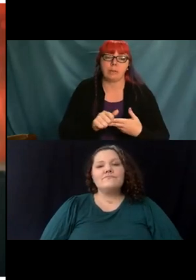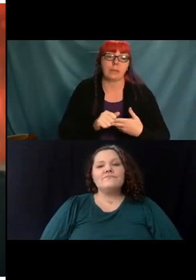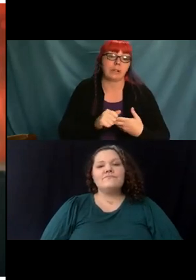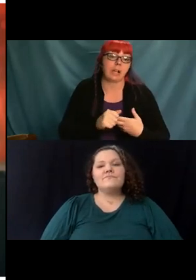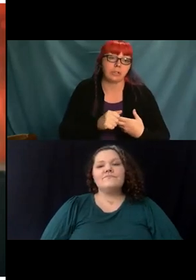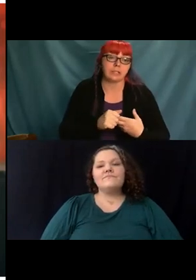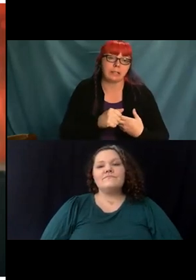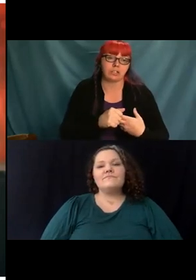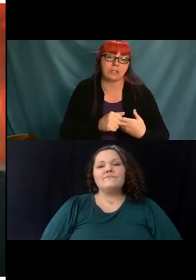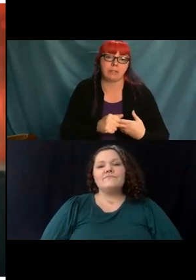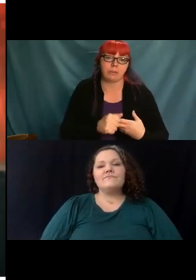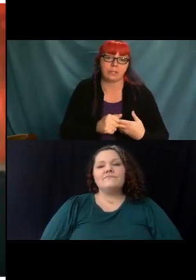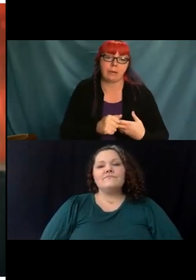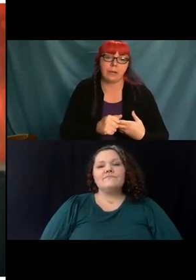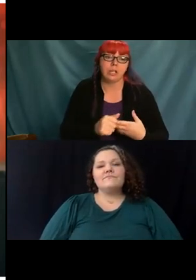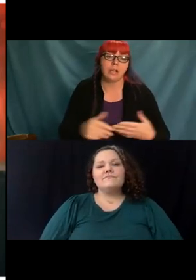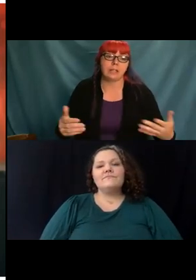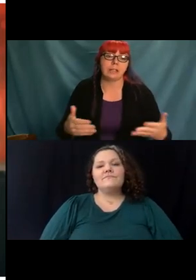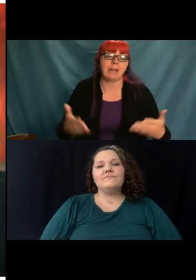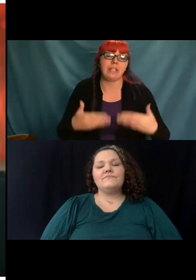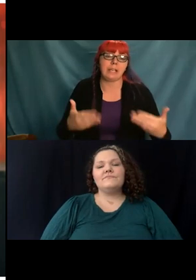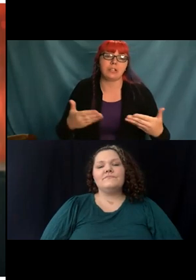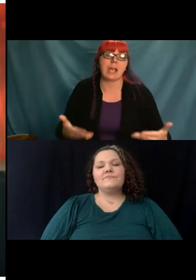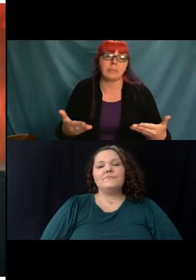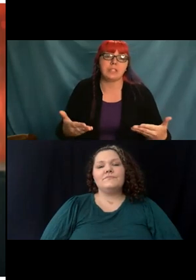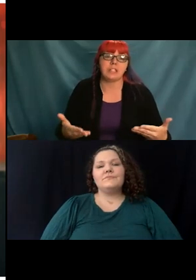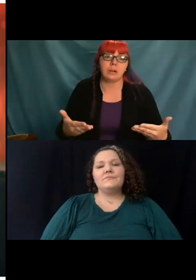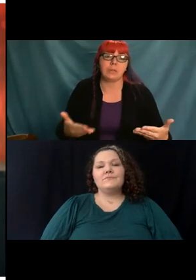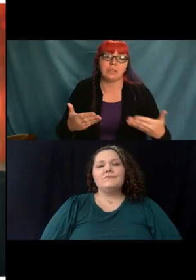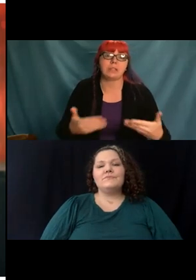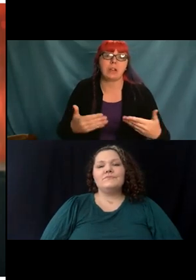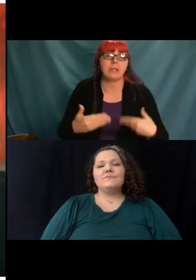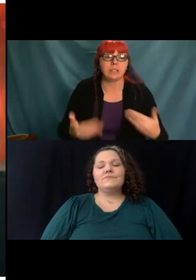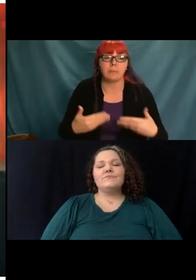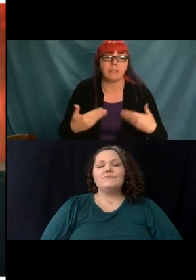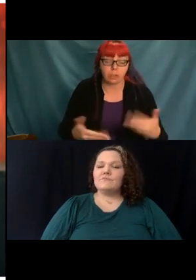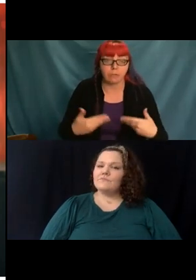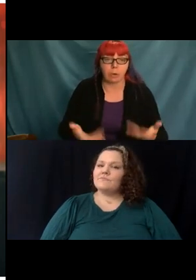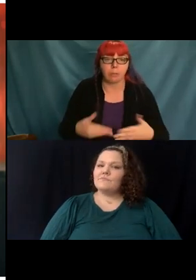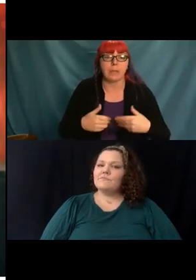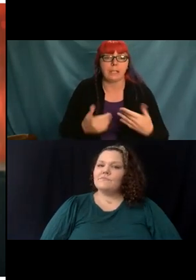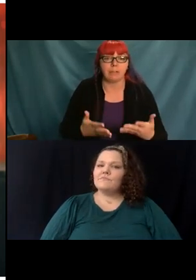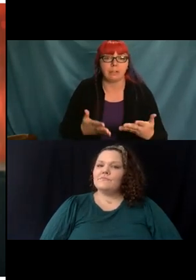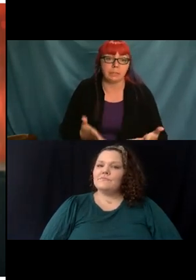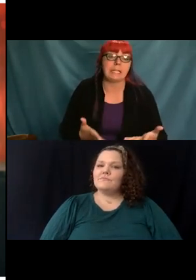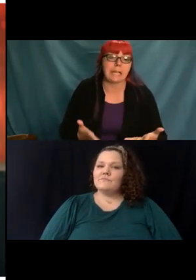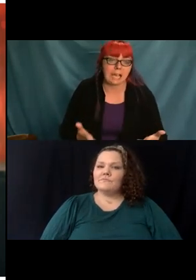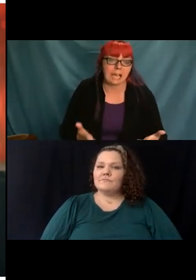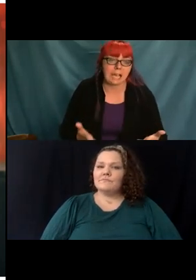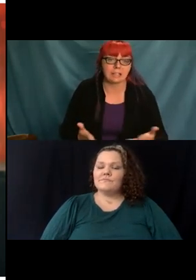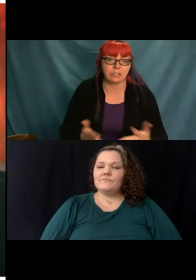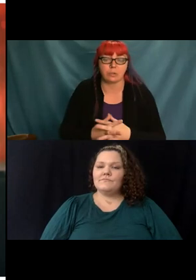or they're coming from other countries and English isn't their first language, suddenly having English captions to deal with doesn't always solve the problem and give